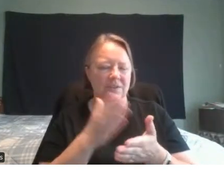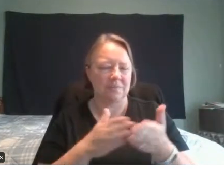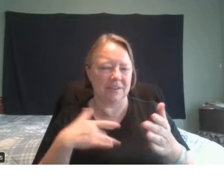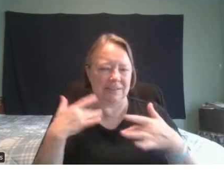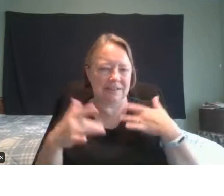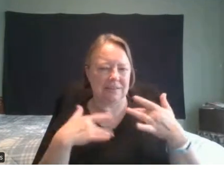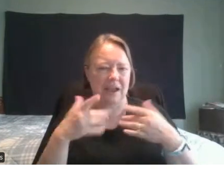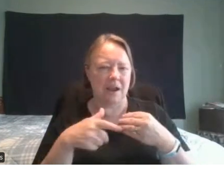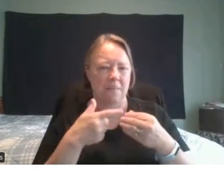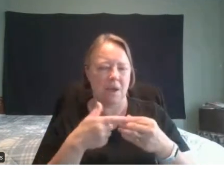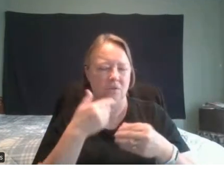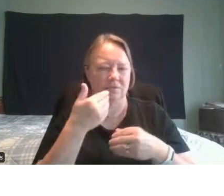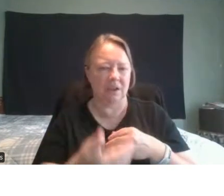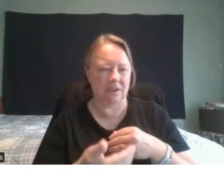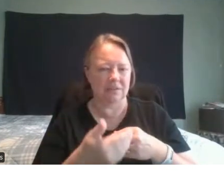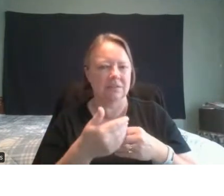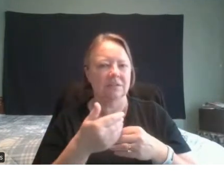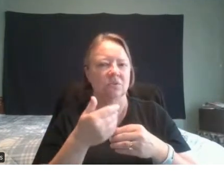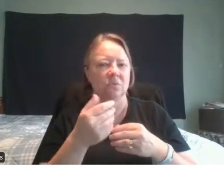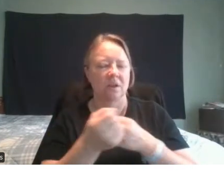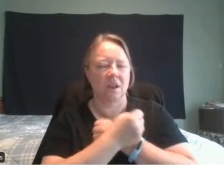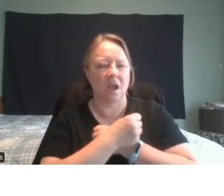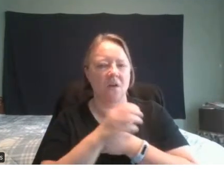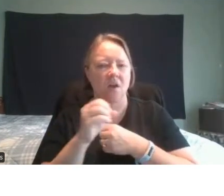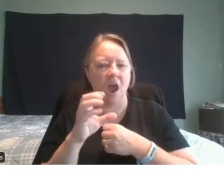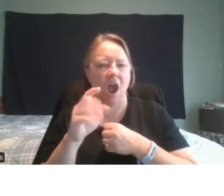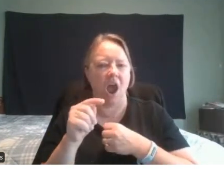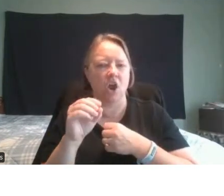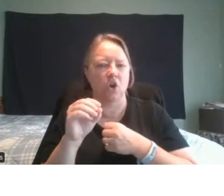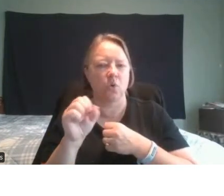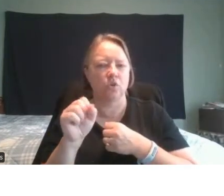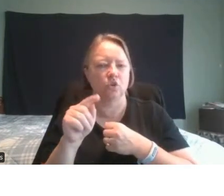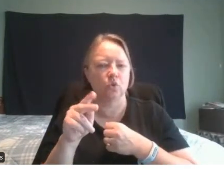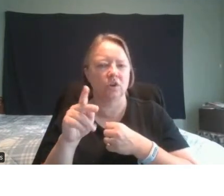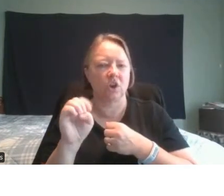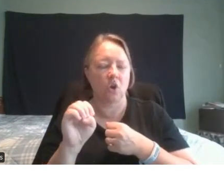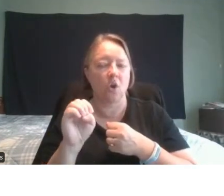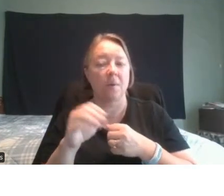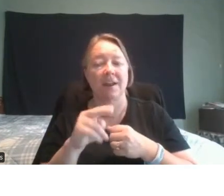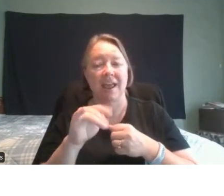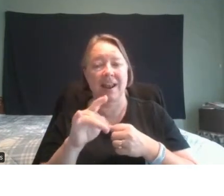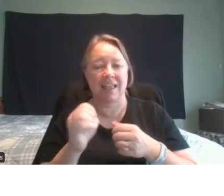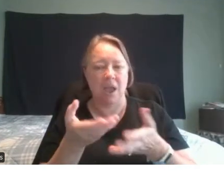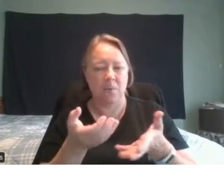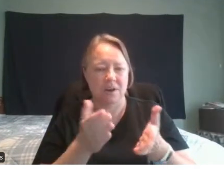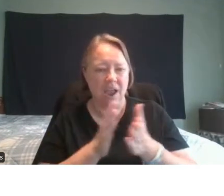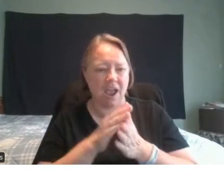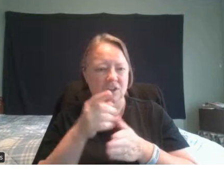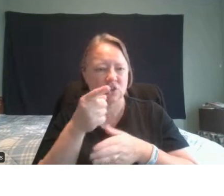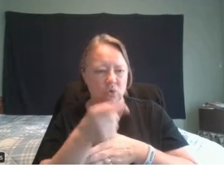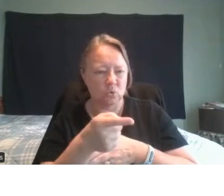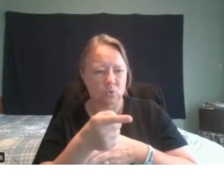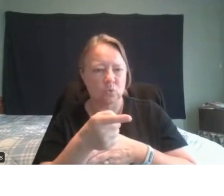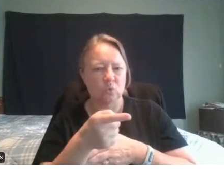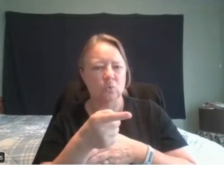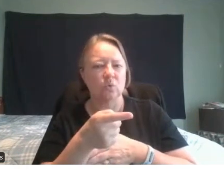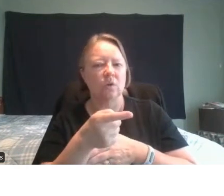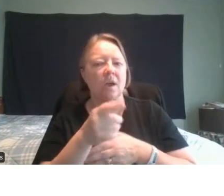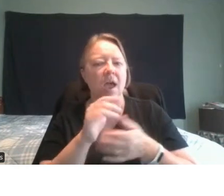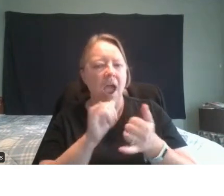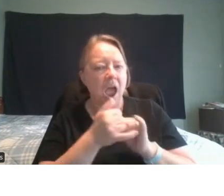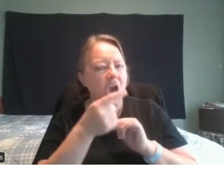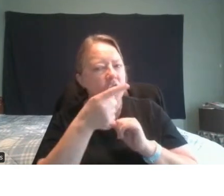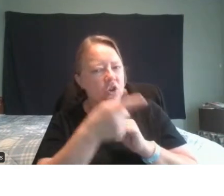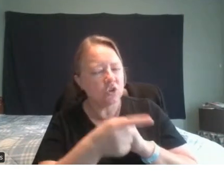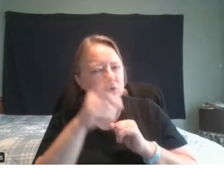about next with OctoStudio. But Natalie, I want to ask you this. how did you